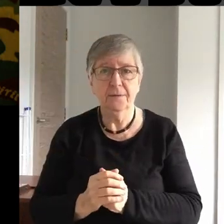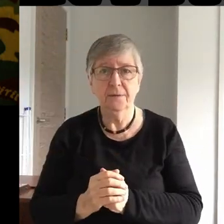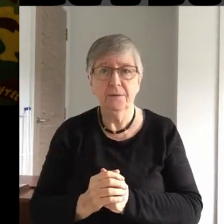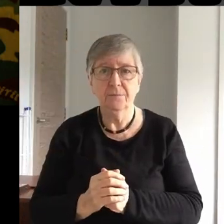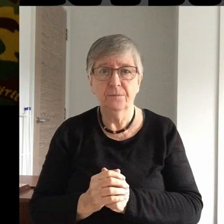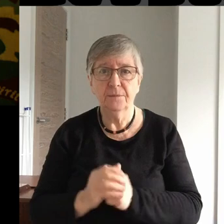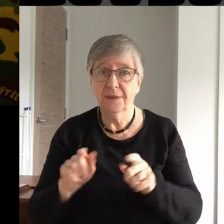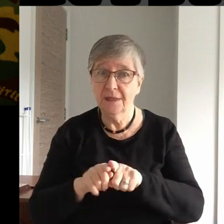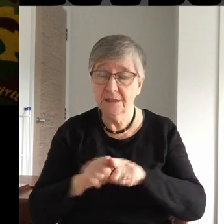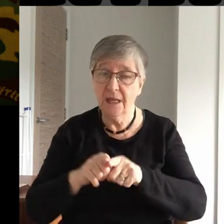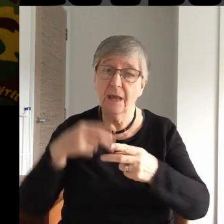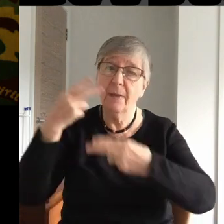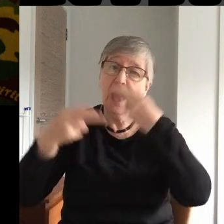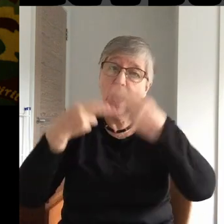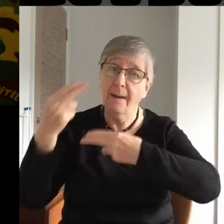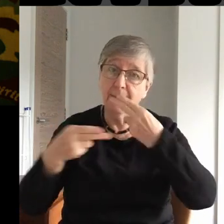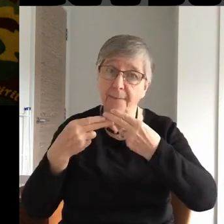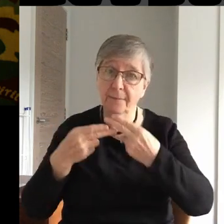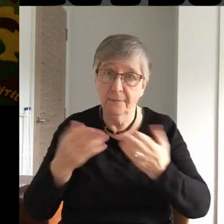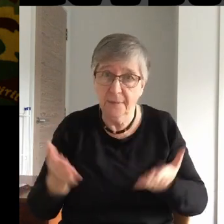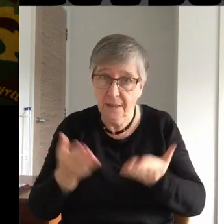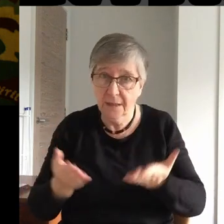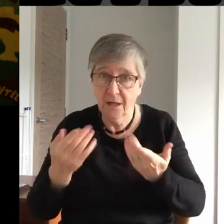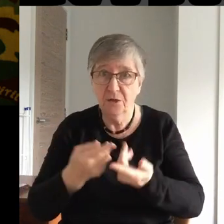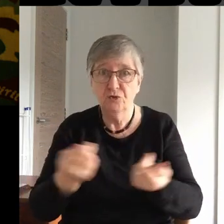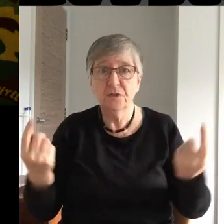And just as that hymn urges us to do,